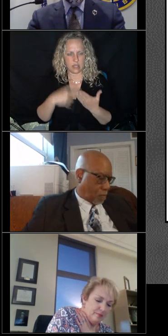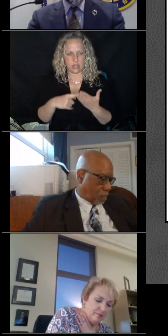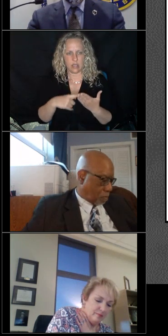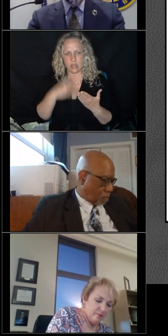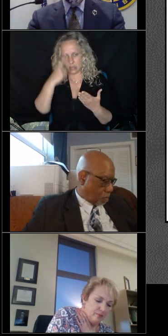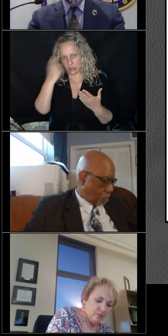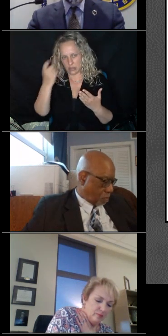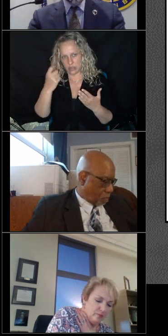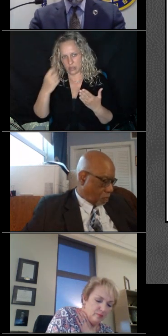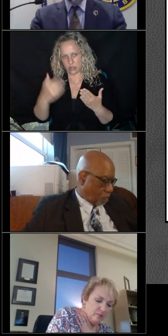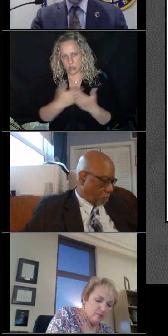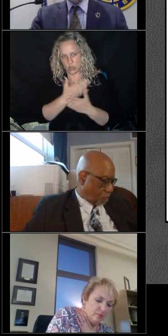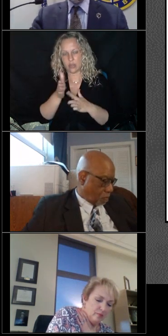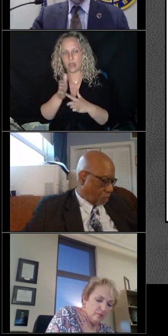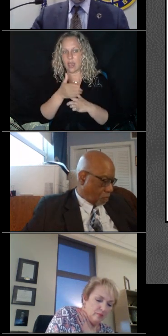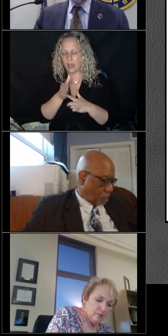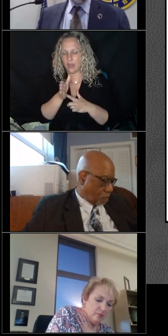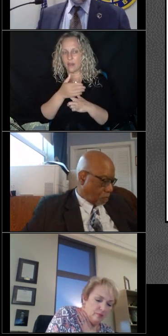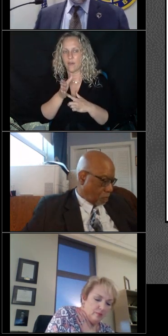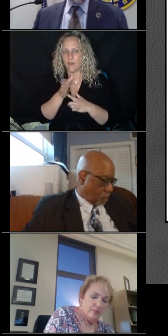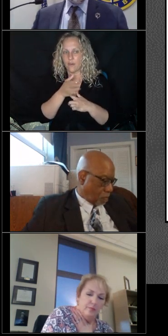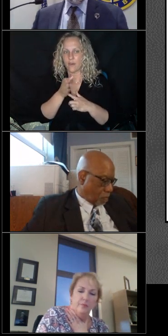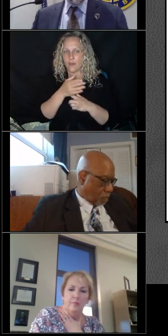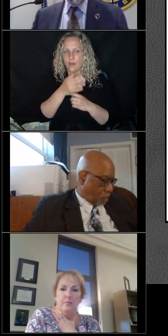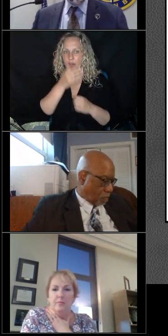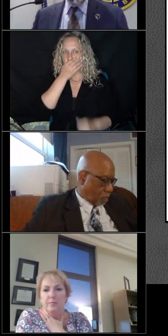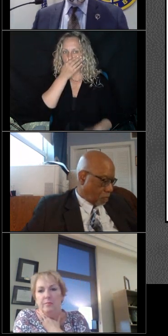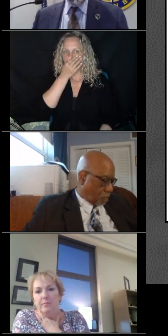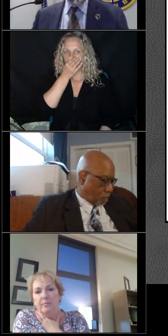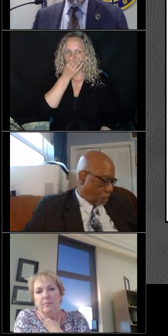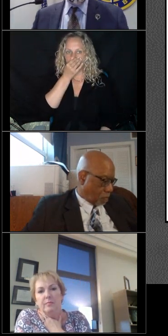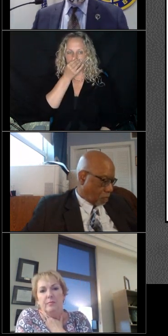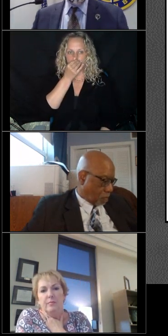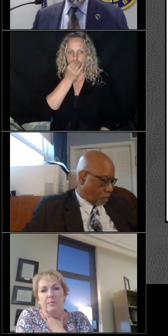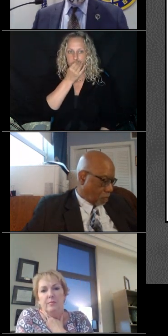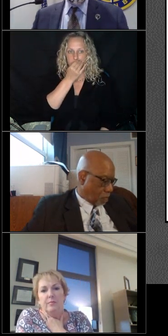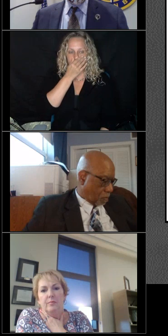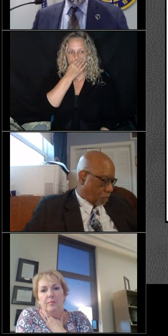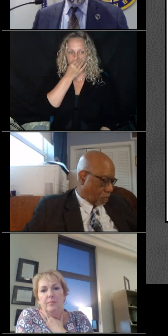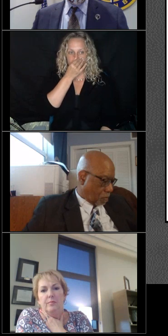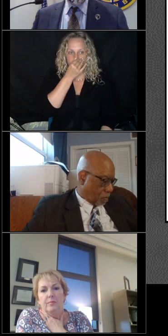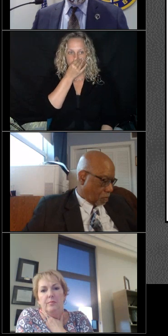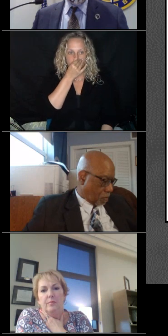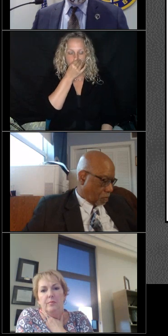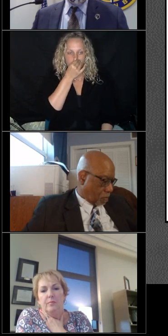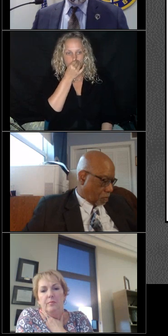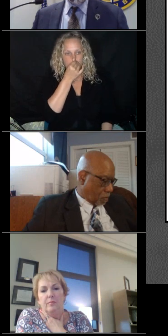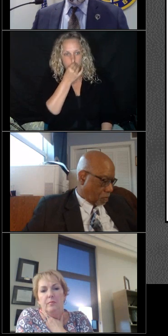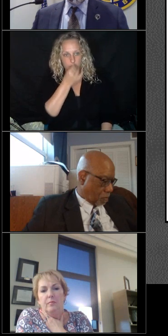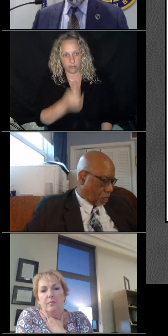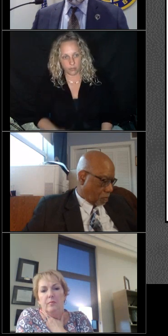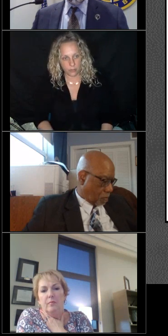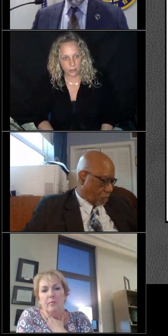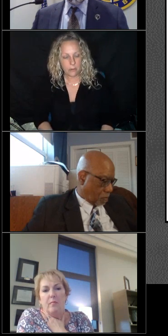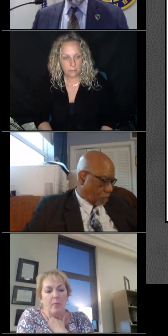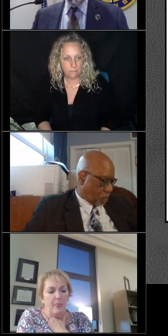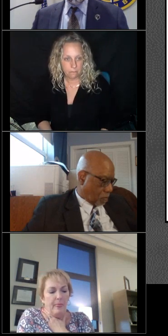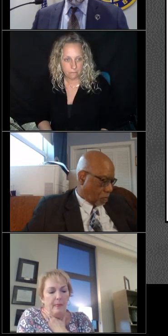this is the new flag. So we were trying to preserve that image because people